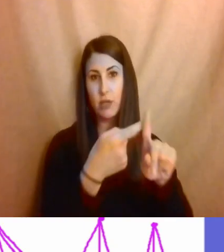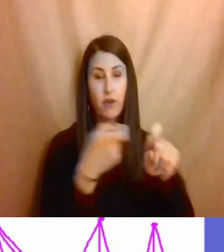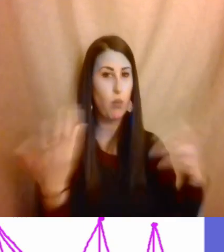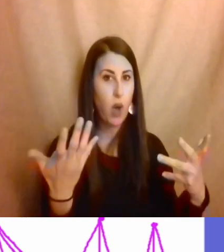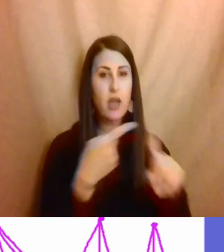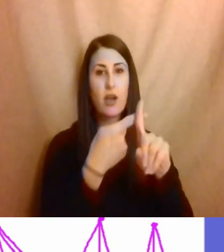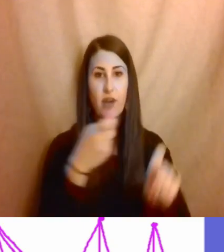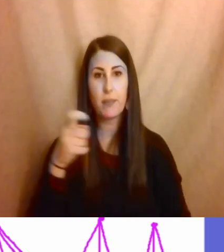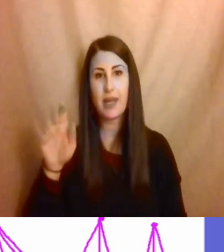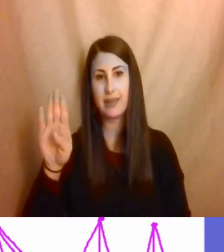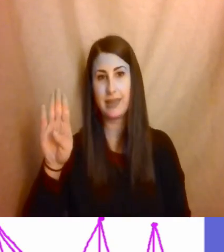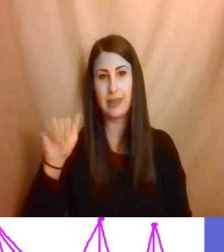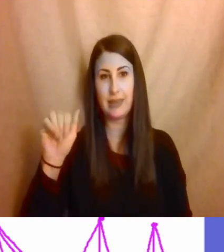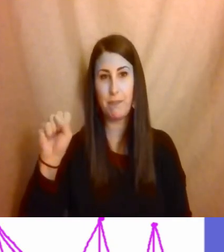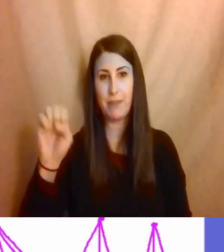bottom.